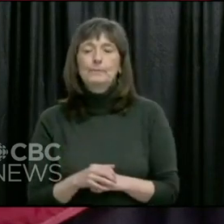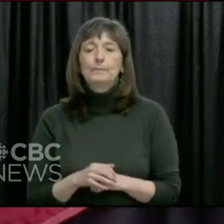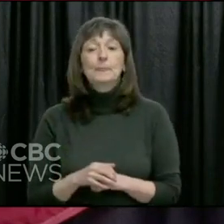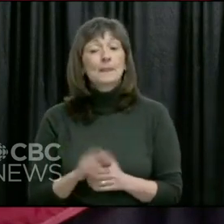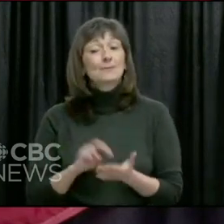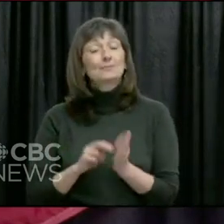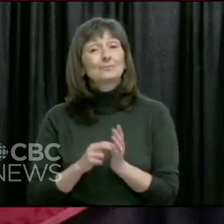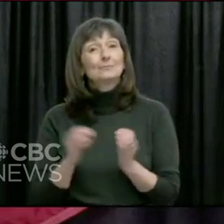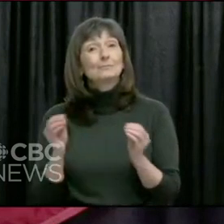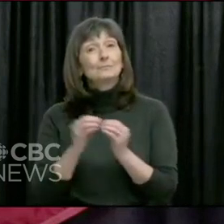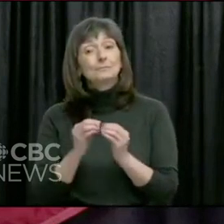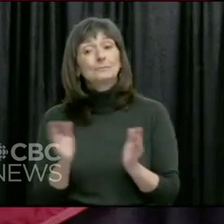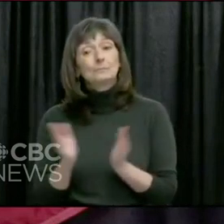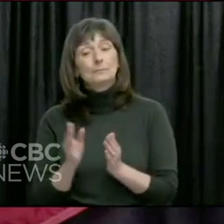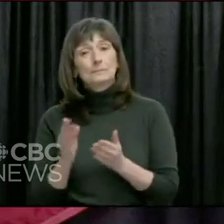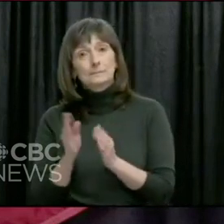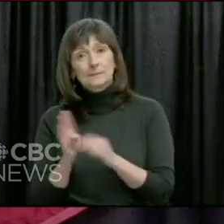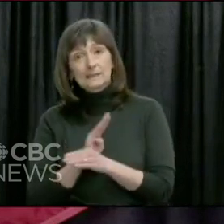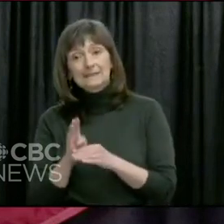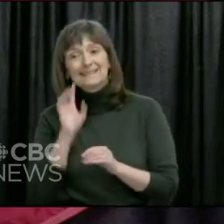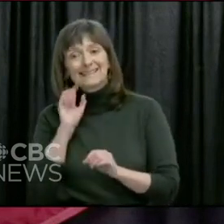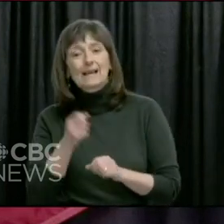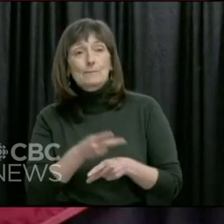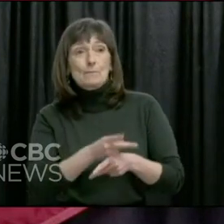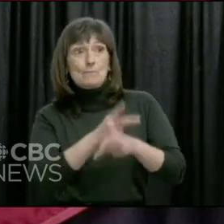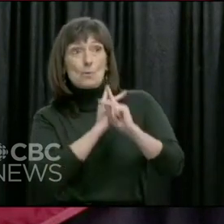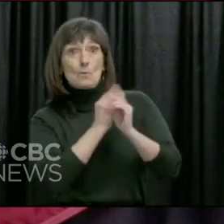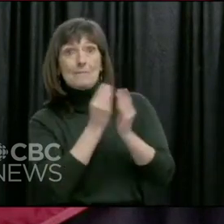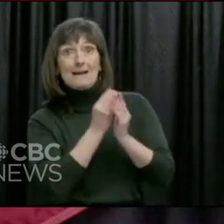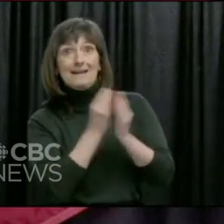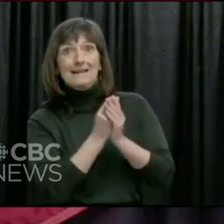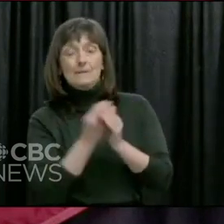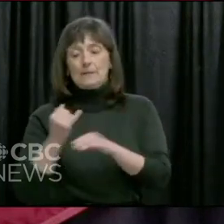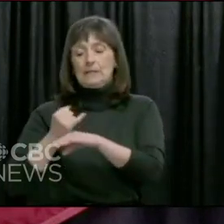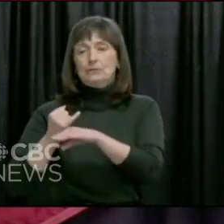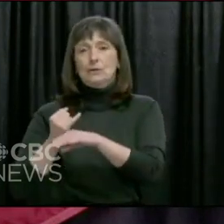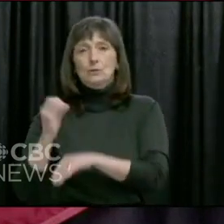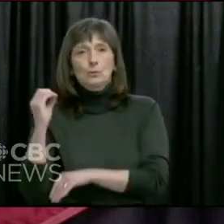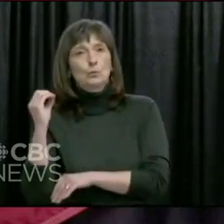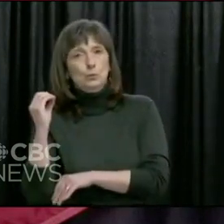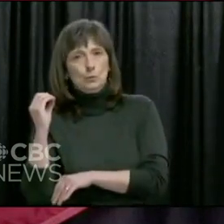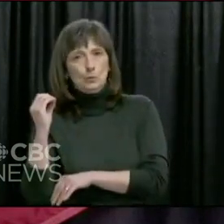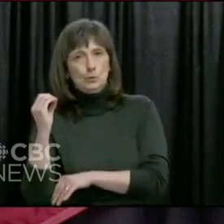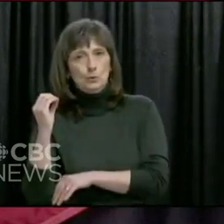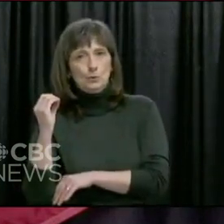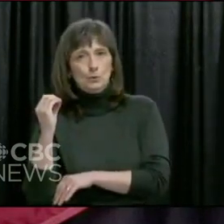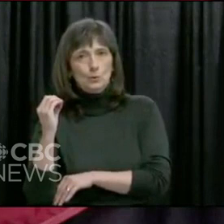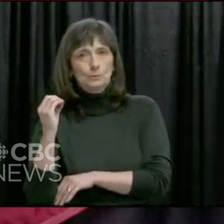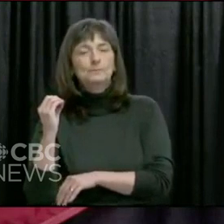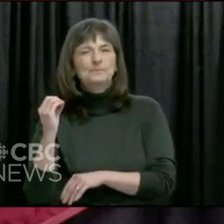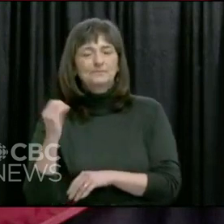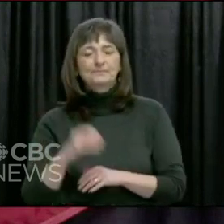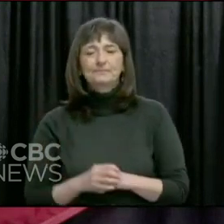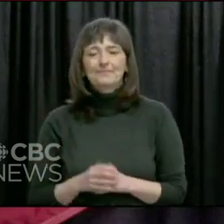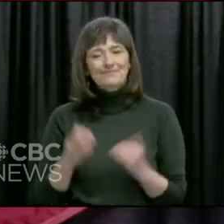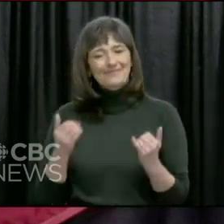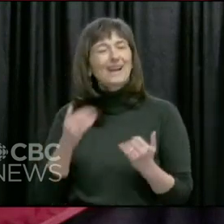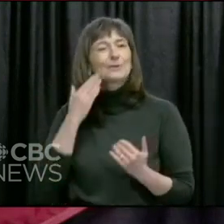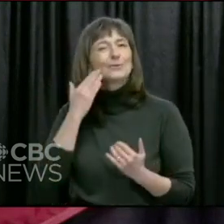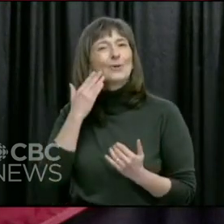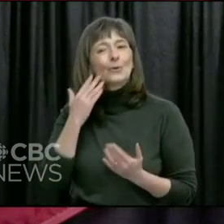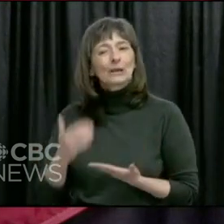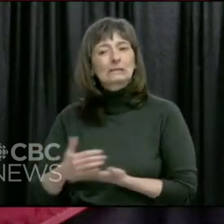to access interest-free loans that will help them cover operating costs during a period when, as we know, revenues have been